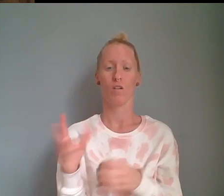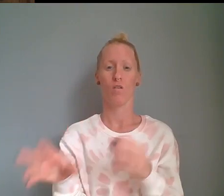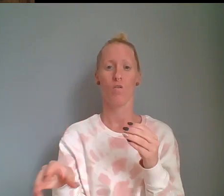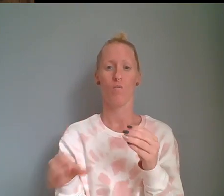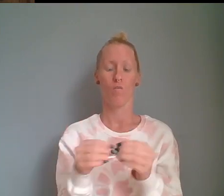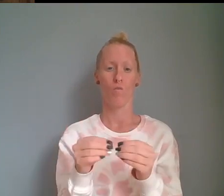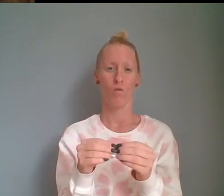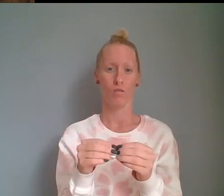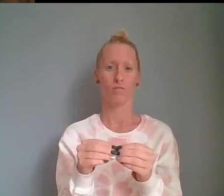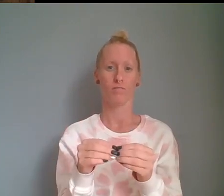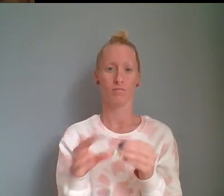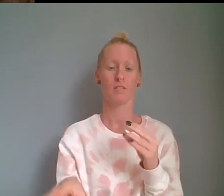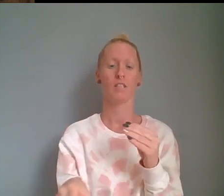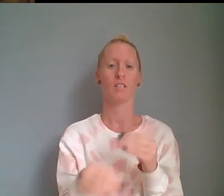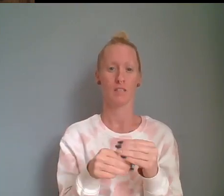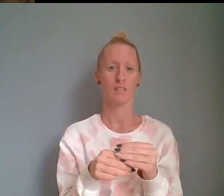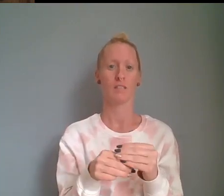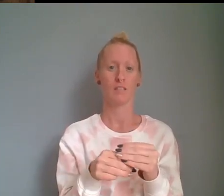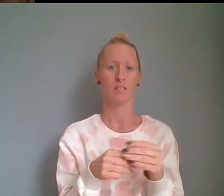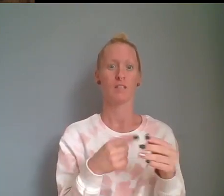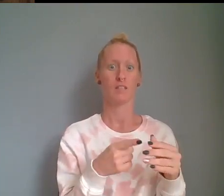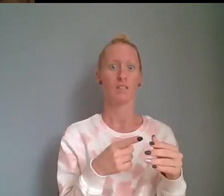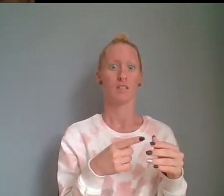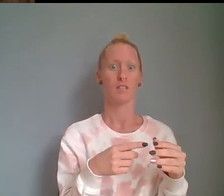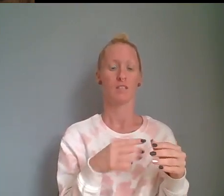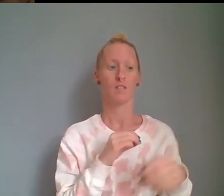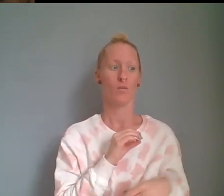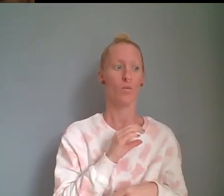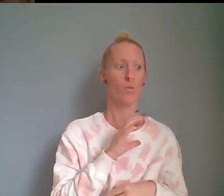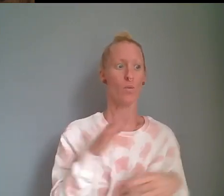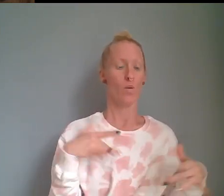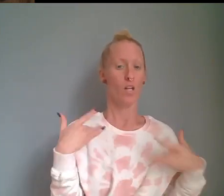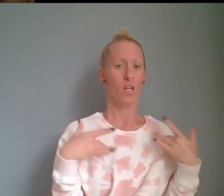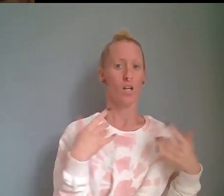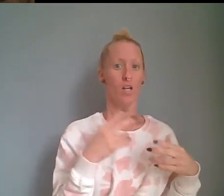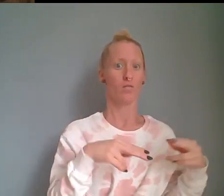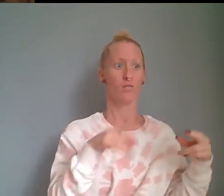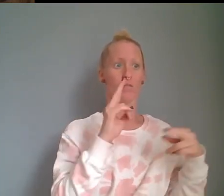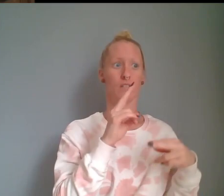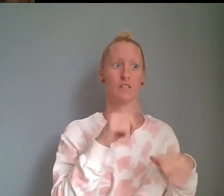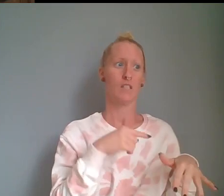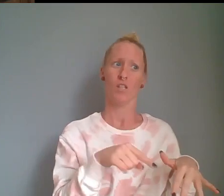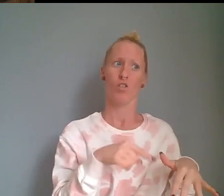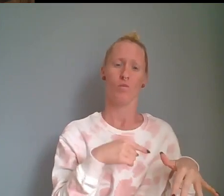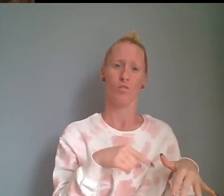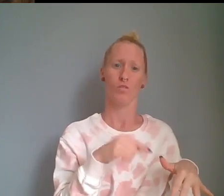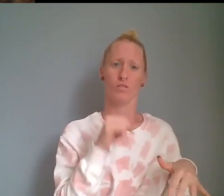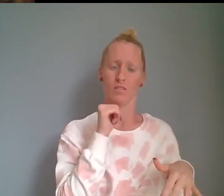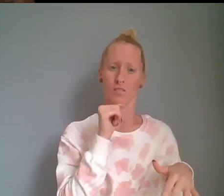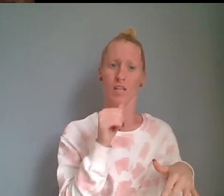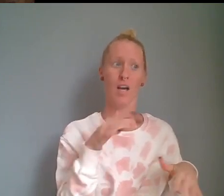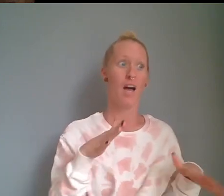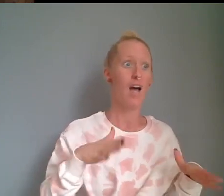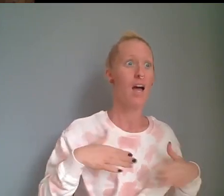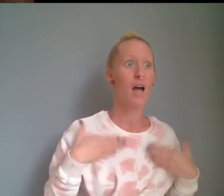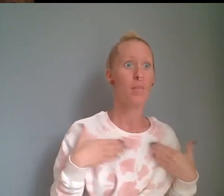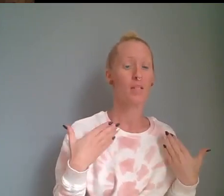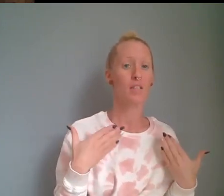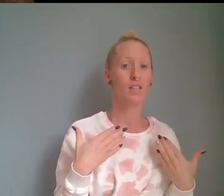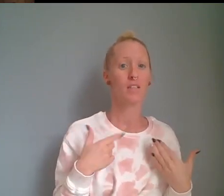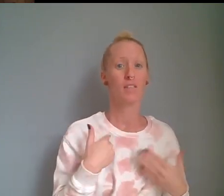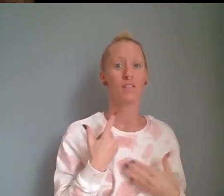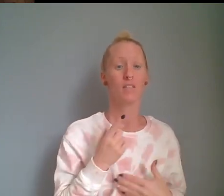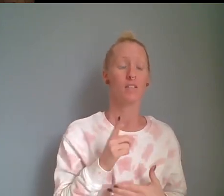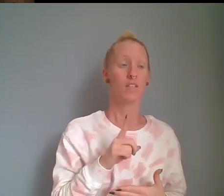kinds of symptoms, plus this elevated, expansive, and often quite irritable mood. It's not just that they're happy. and